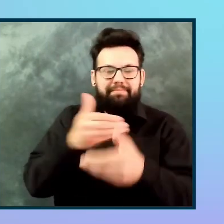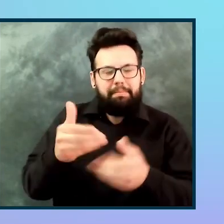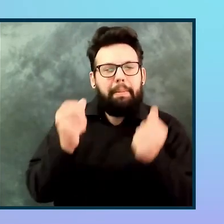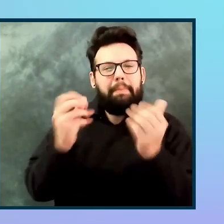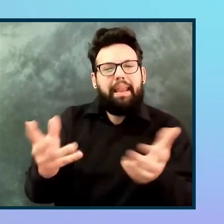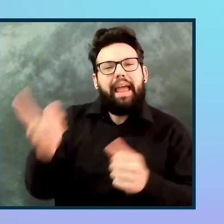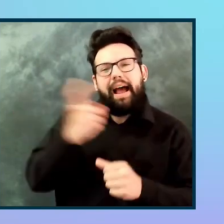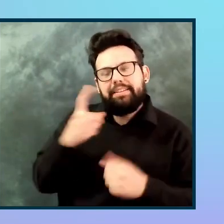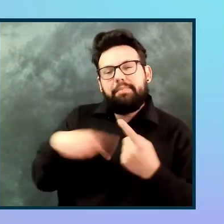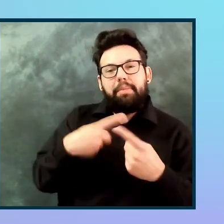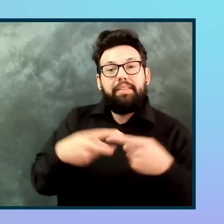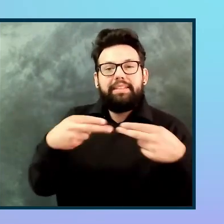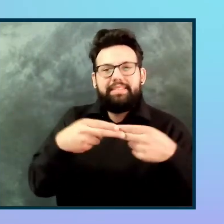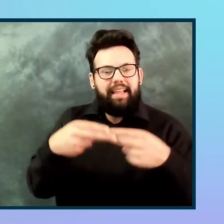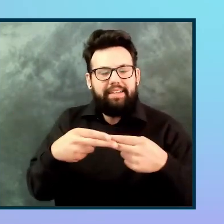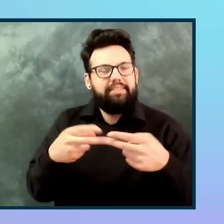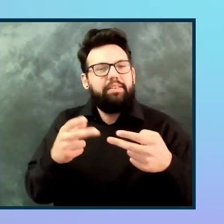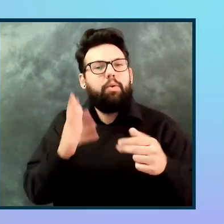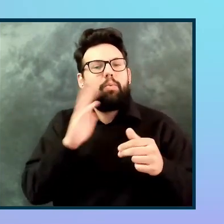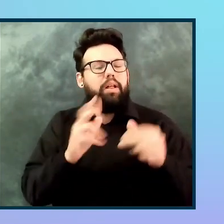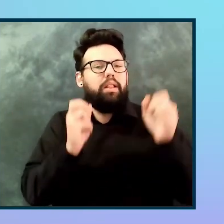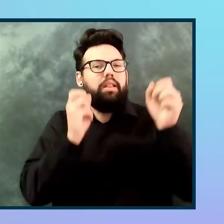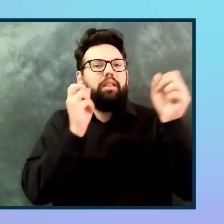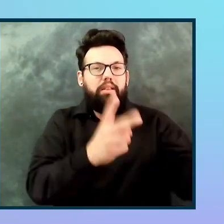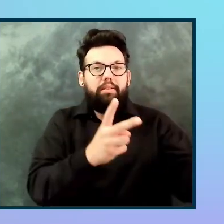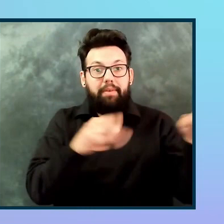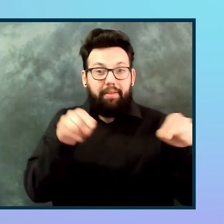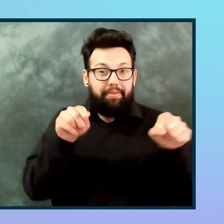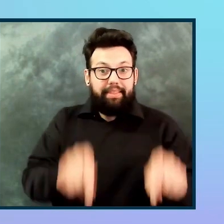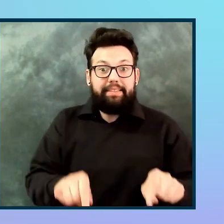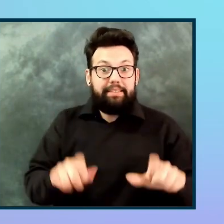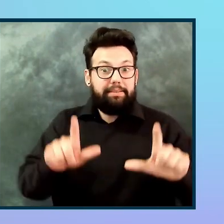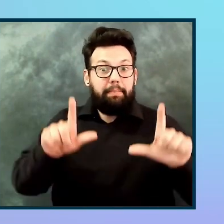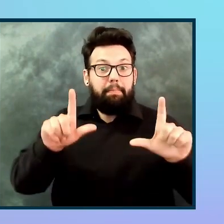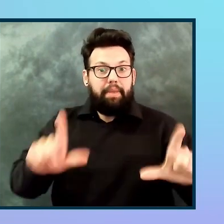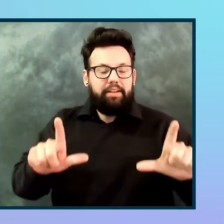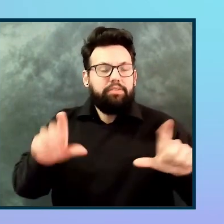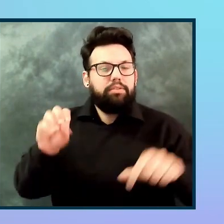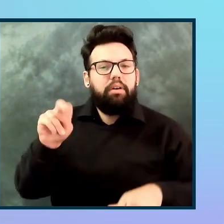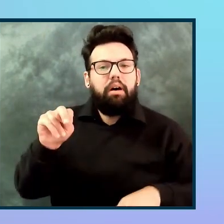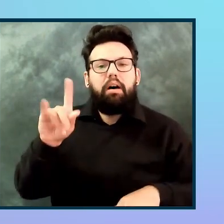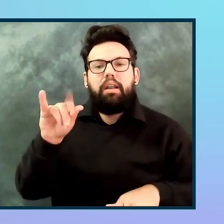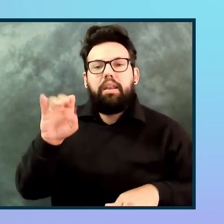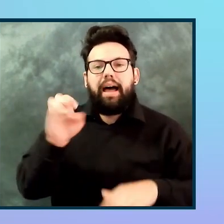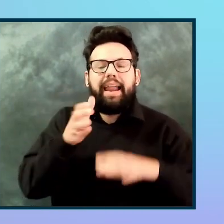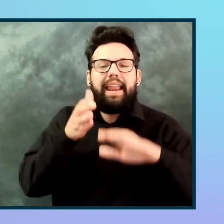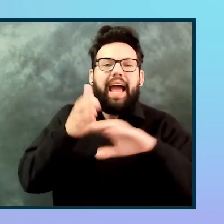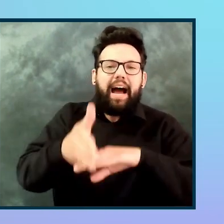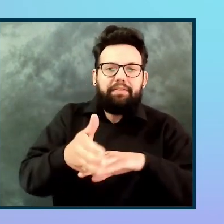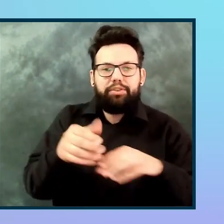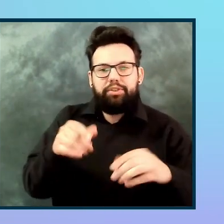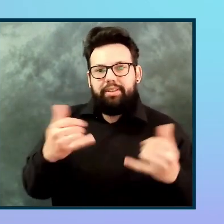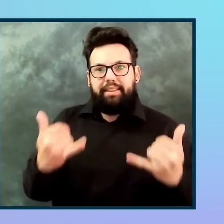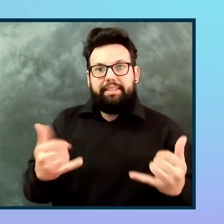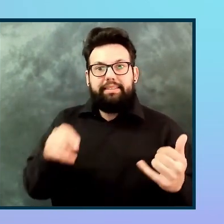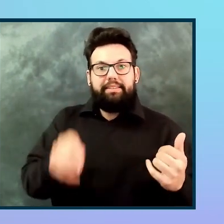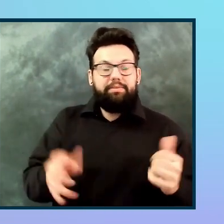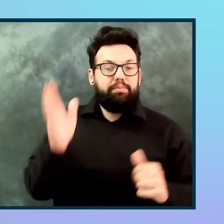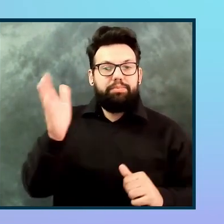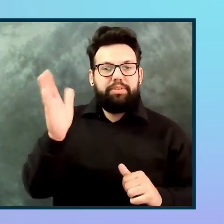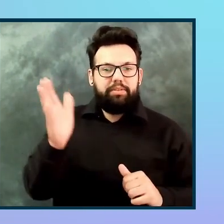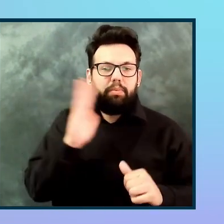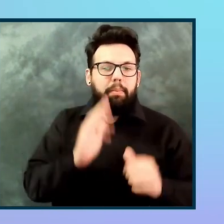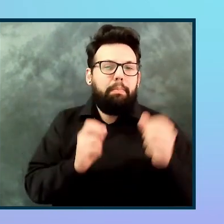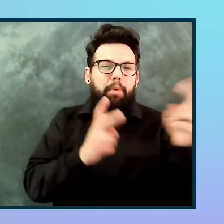slides, those will be available on this particular session page after the presentation. So we will post them afterwards.